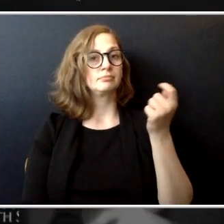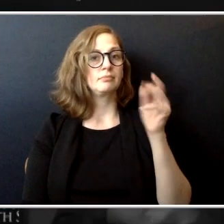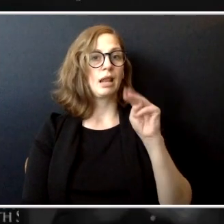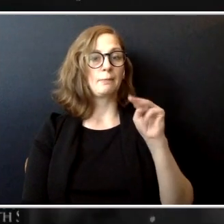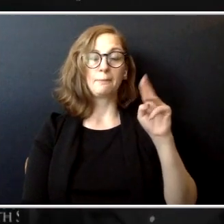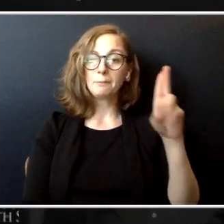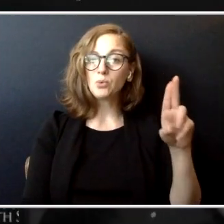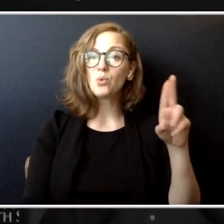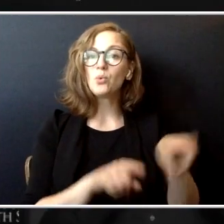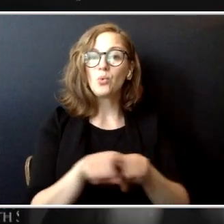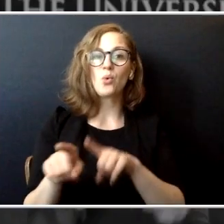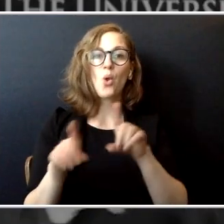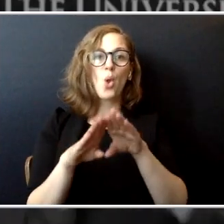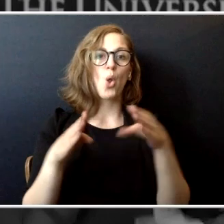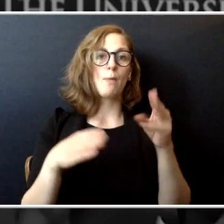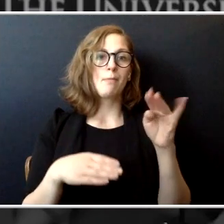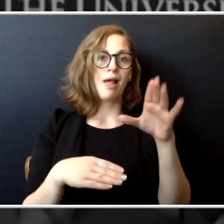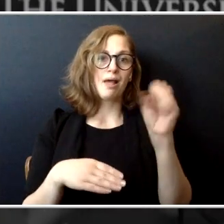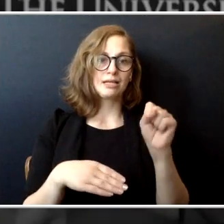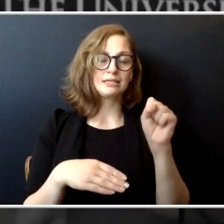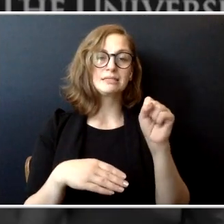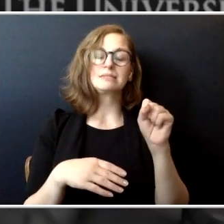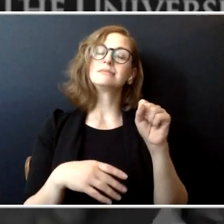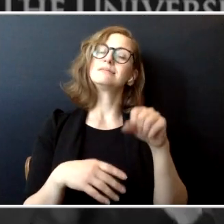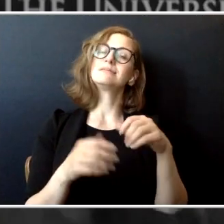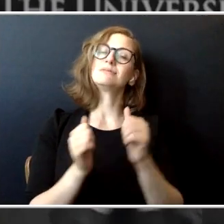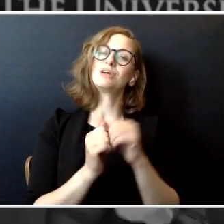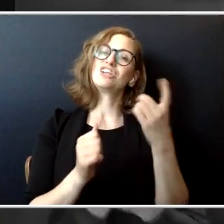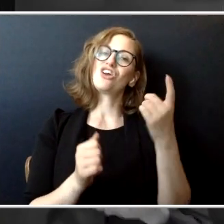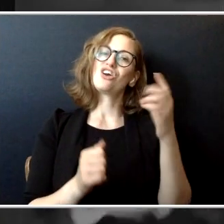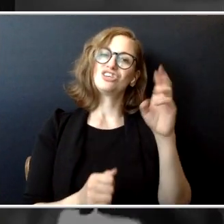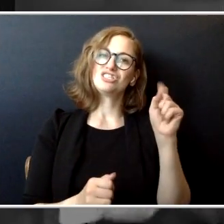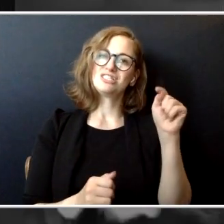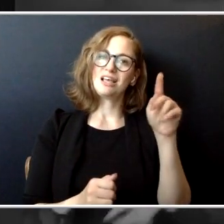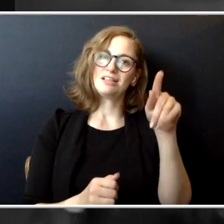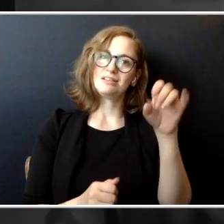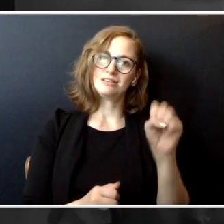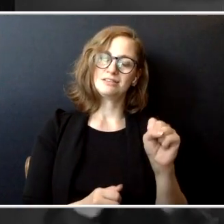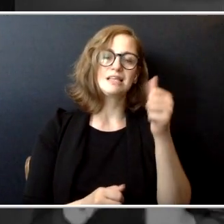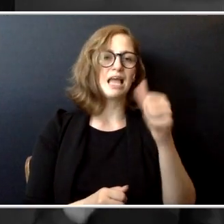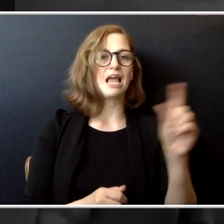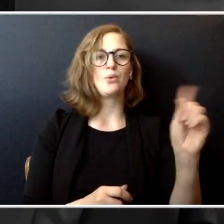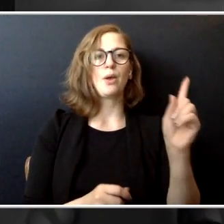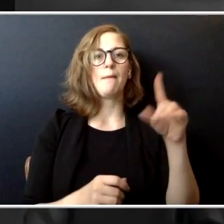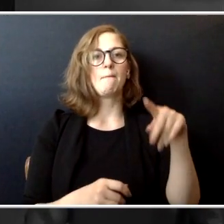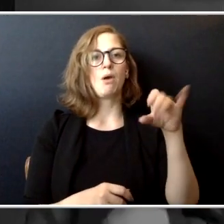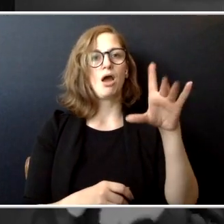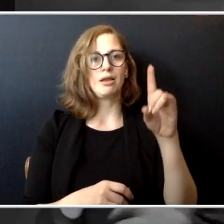Mics with Dr. Stites podcasts. Now, everywhere podcasts are available.